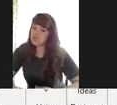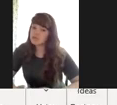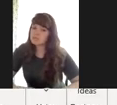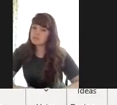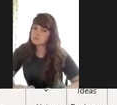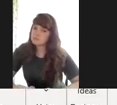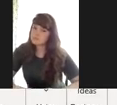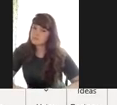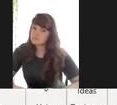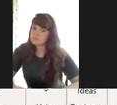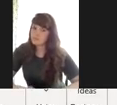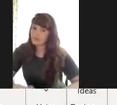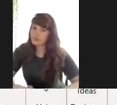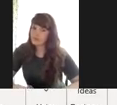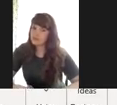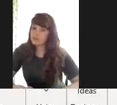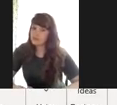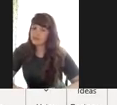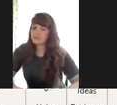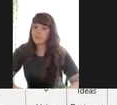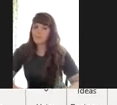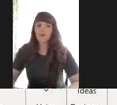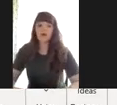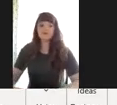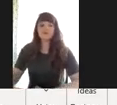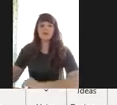positional, maybe?